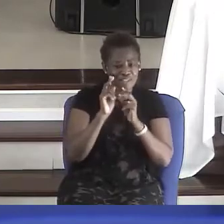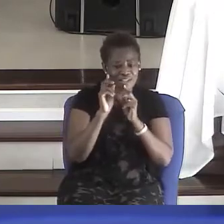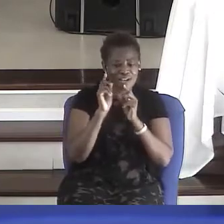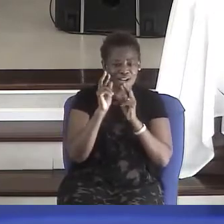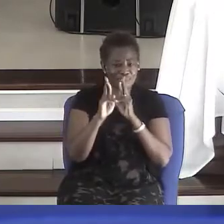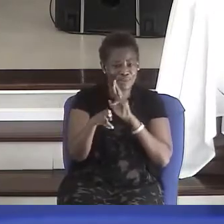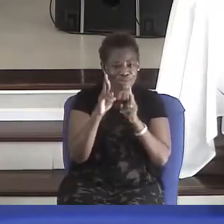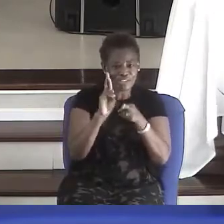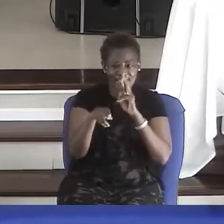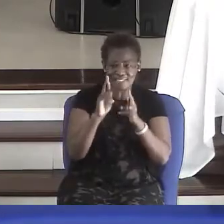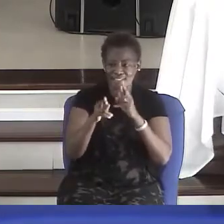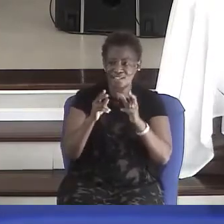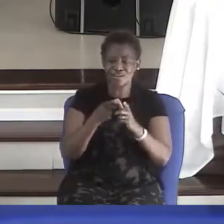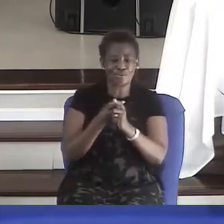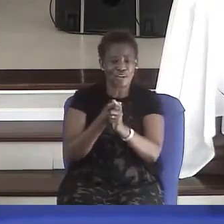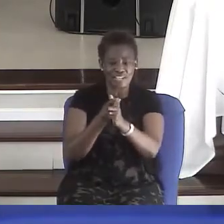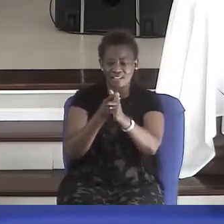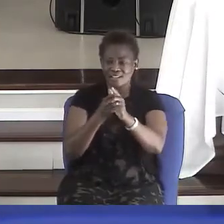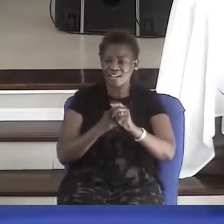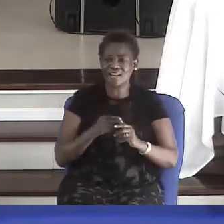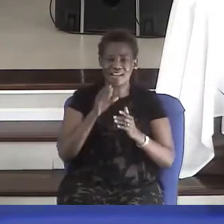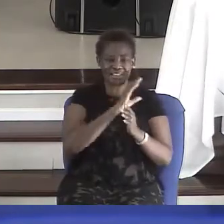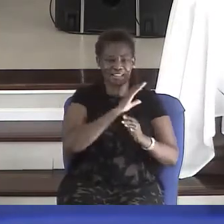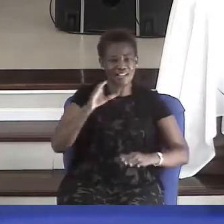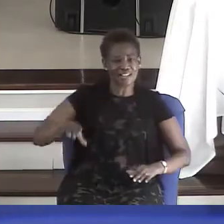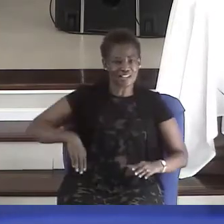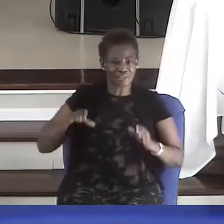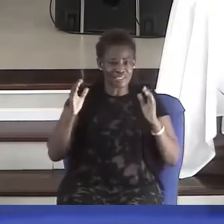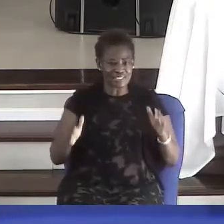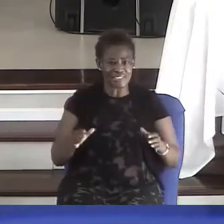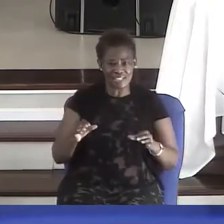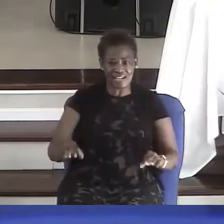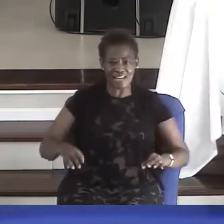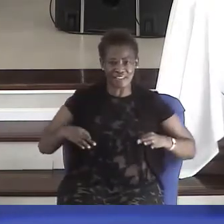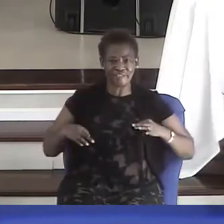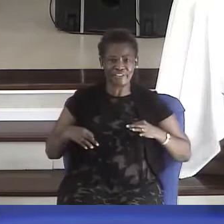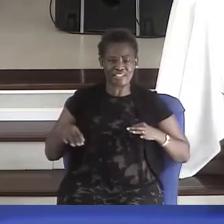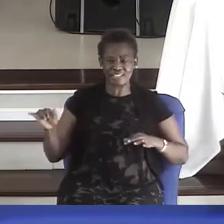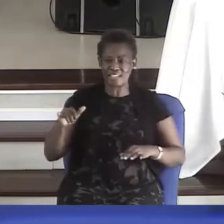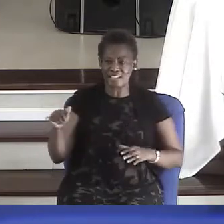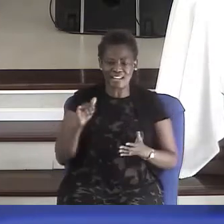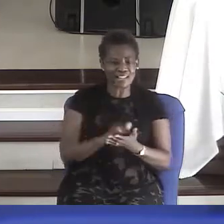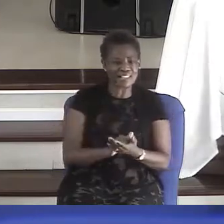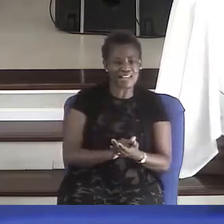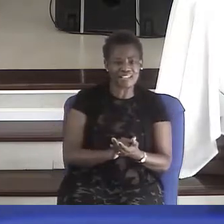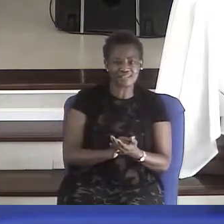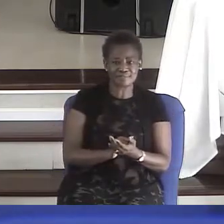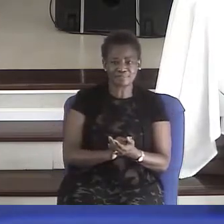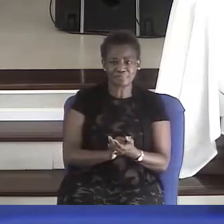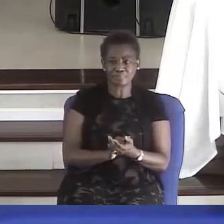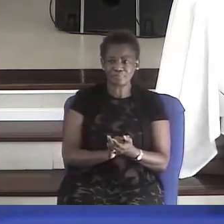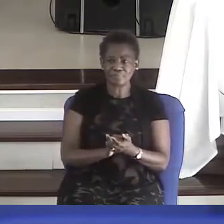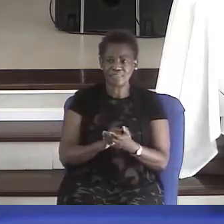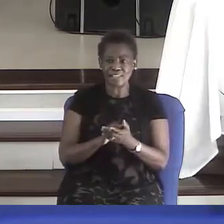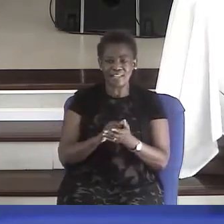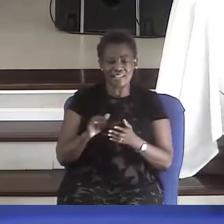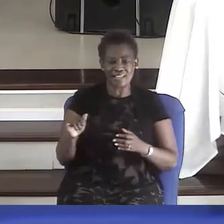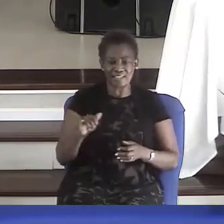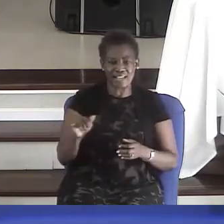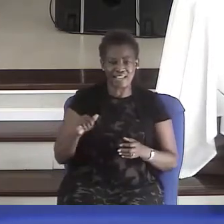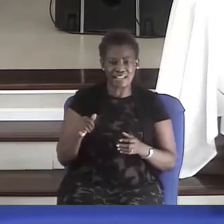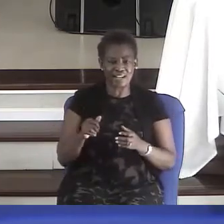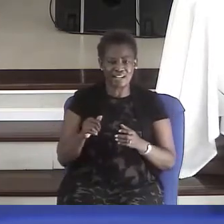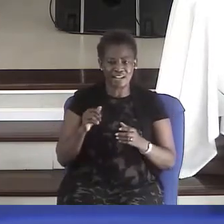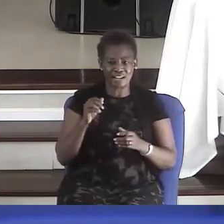life is that kind of a marathon. I was walking with my friend just last week,